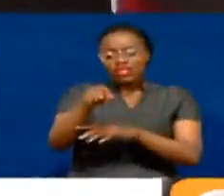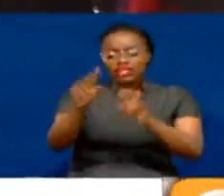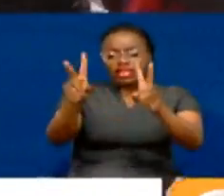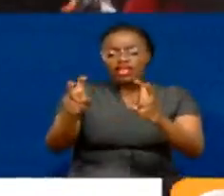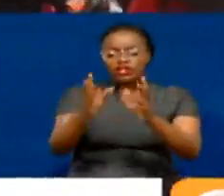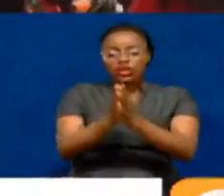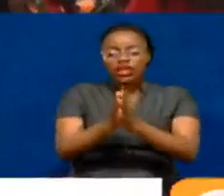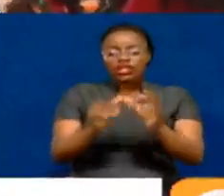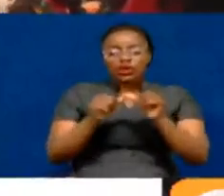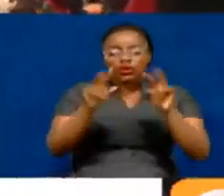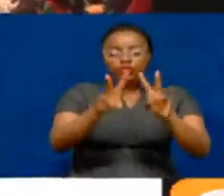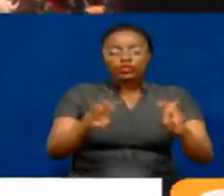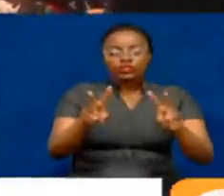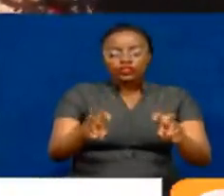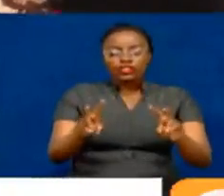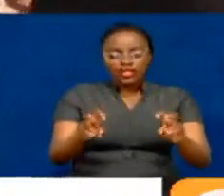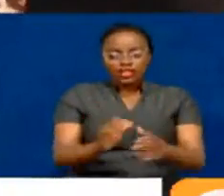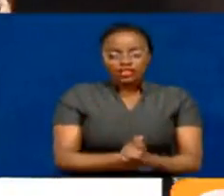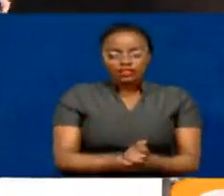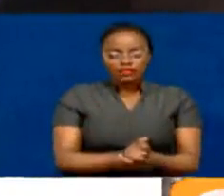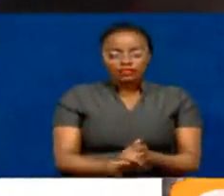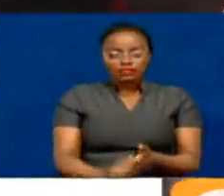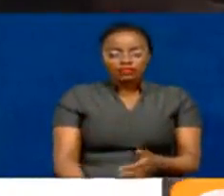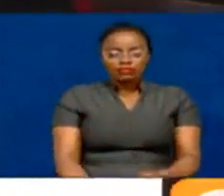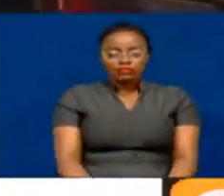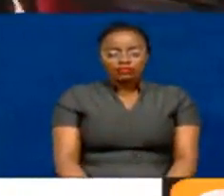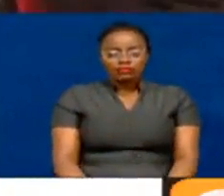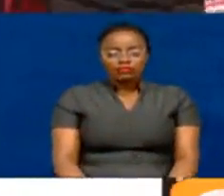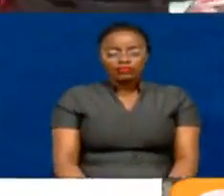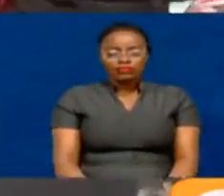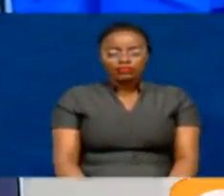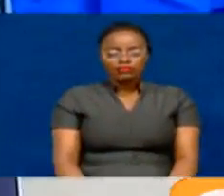as investigations continue. Miriam Nyambura, Citizen TV.